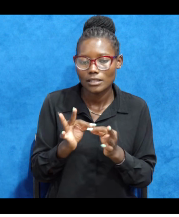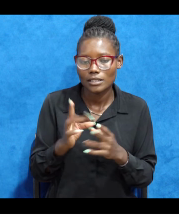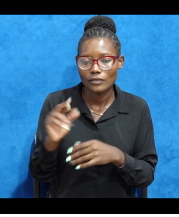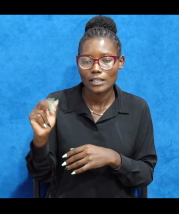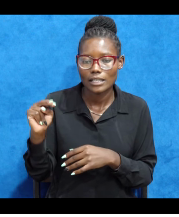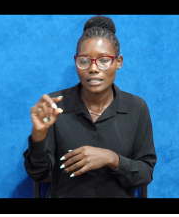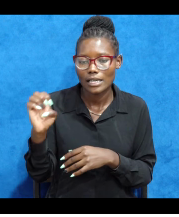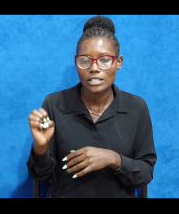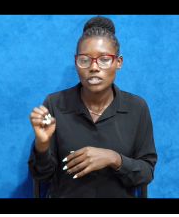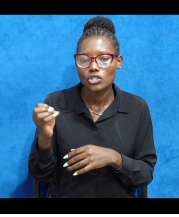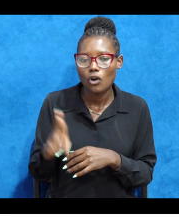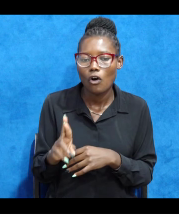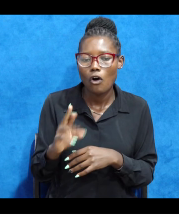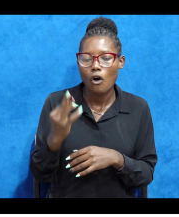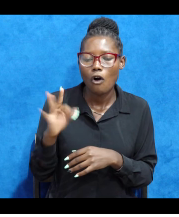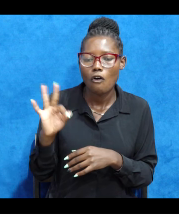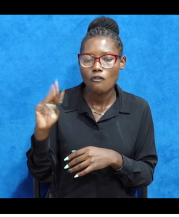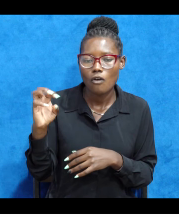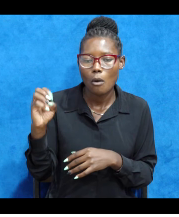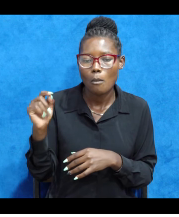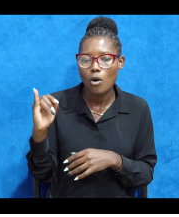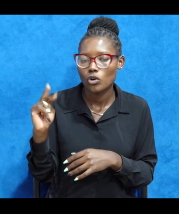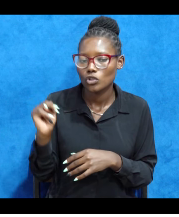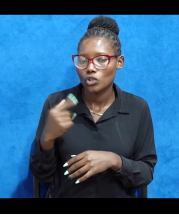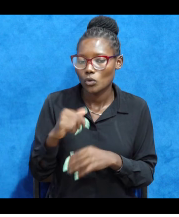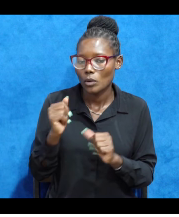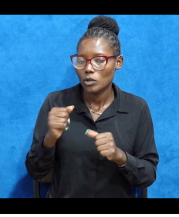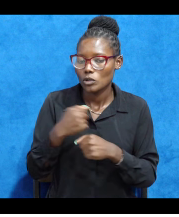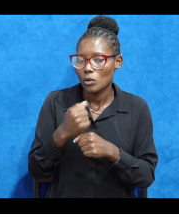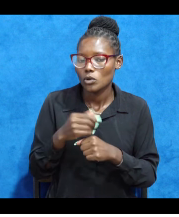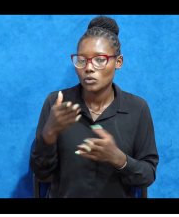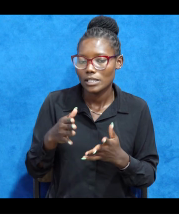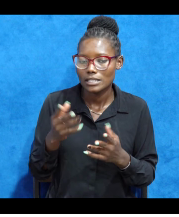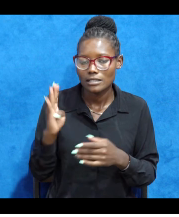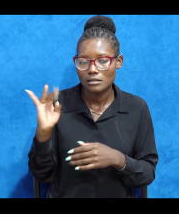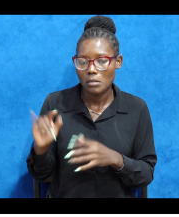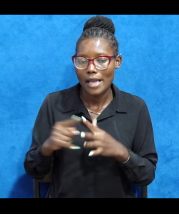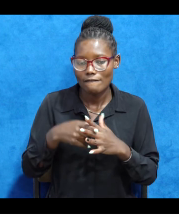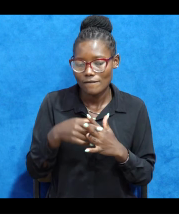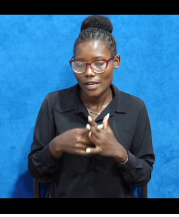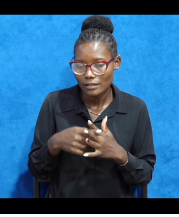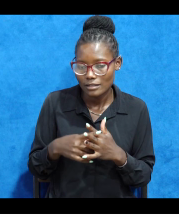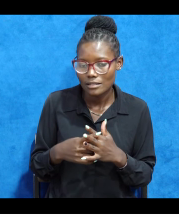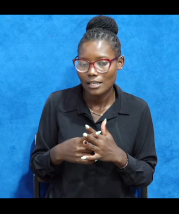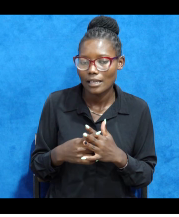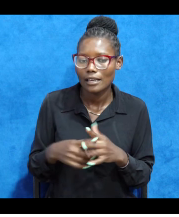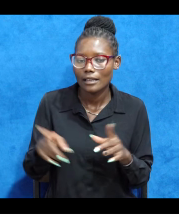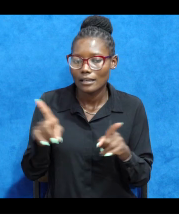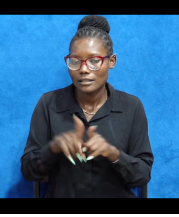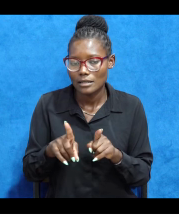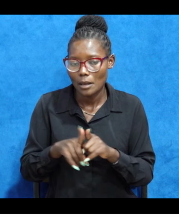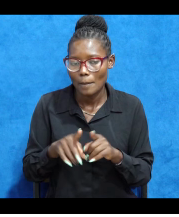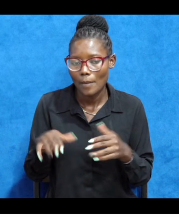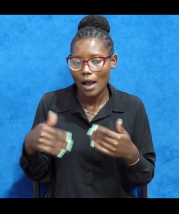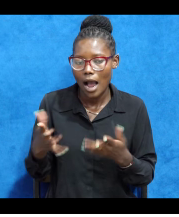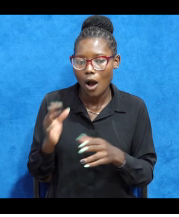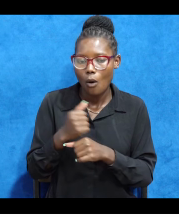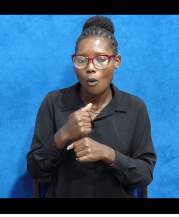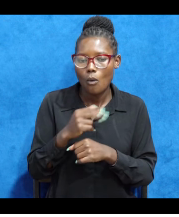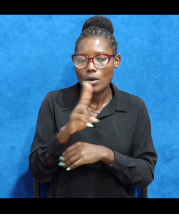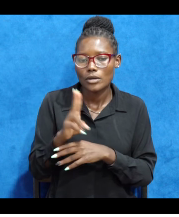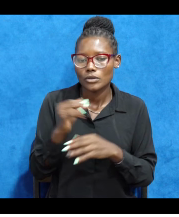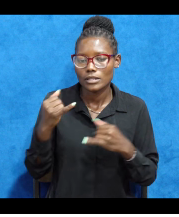enhance. For the purpose of this talk, we'll call them both constraints. But either one could be limiting the range of motion